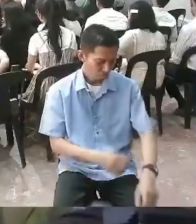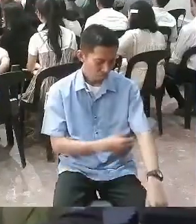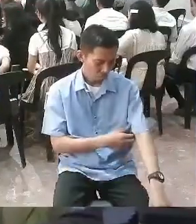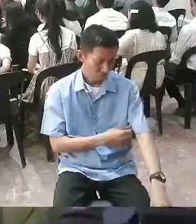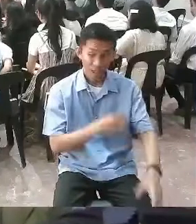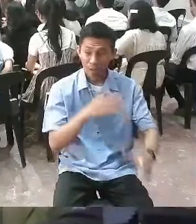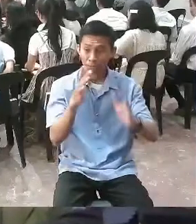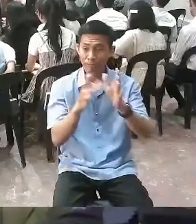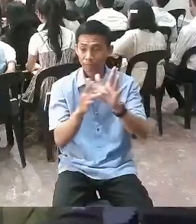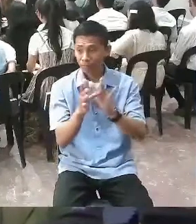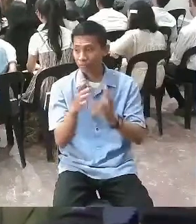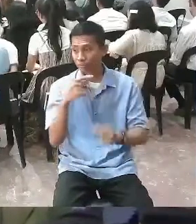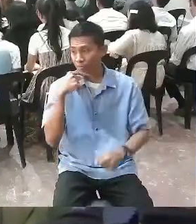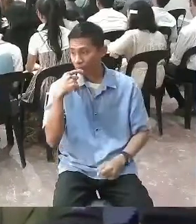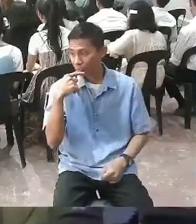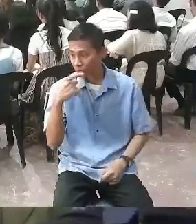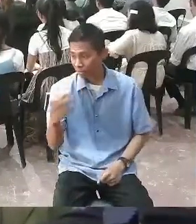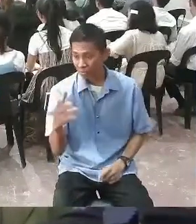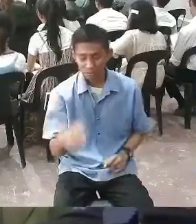The Bible also says,